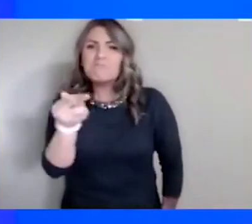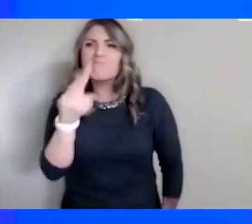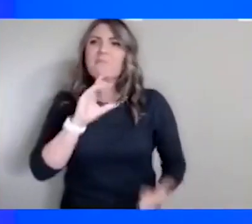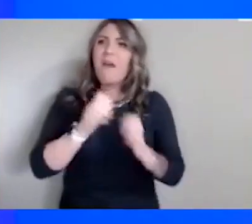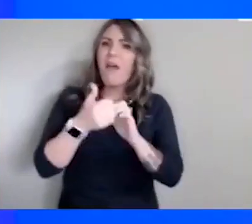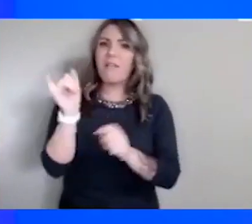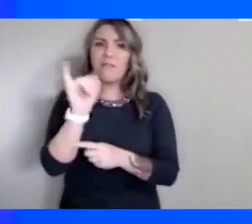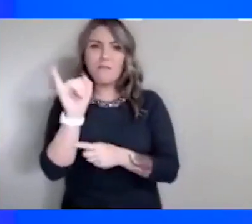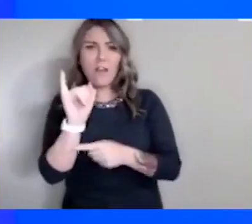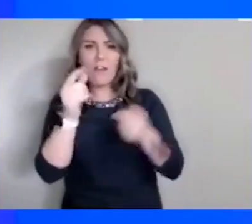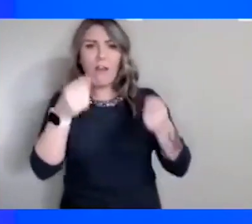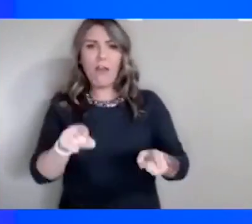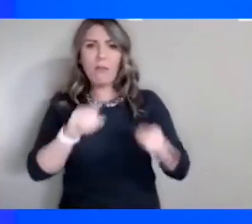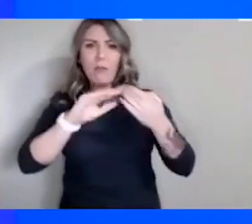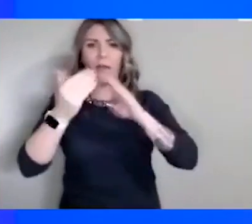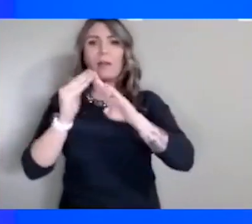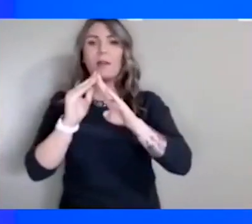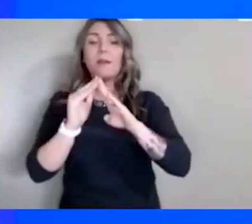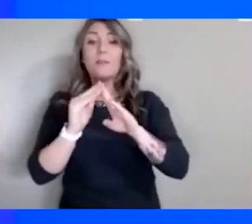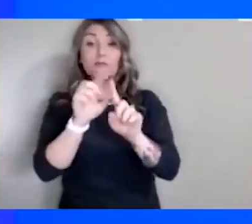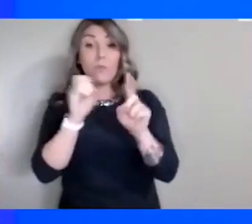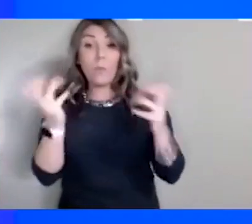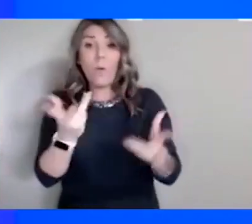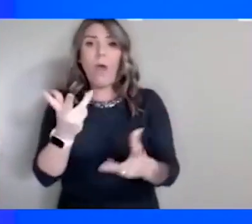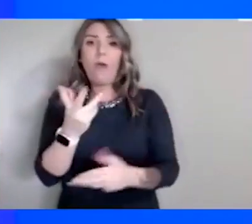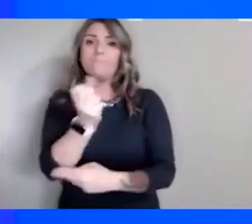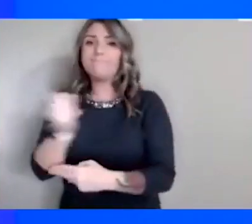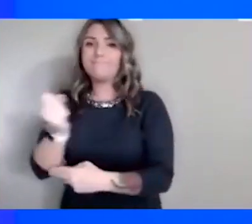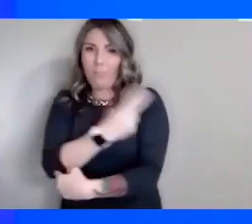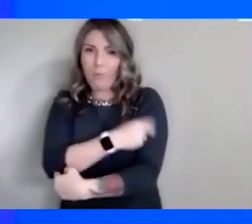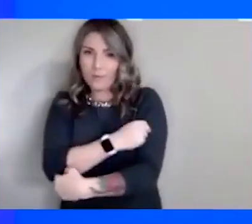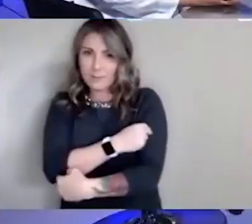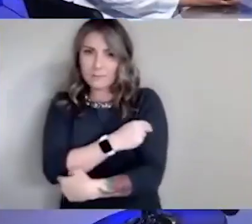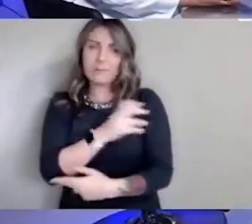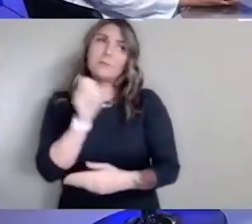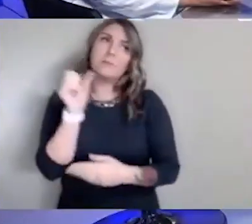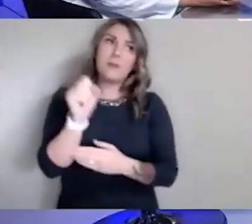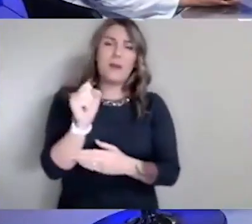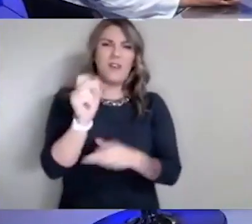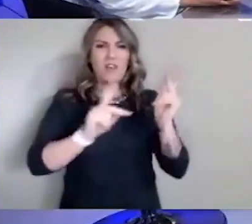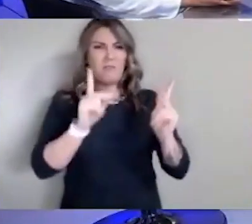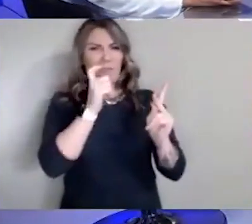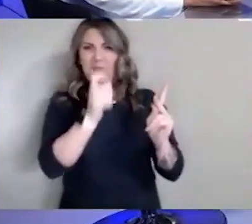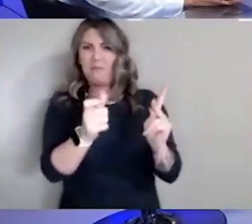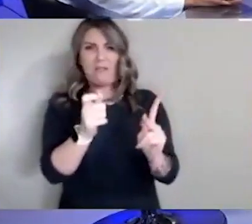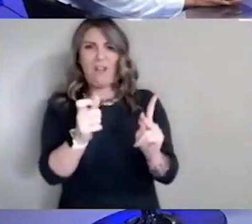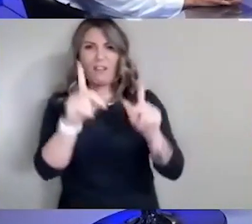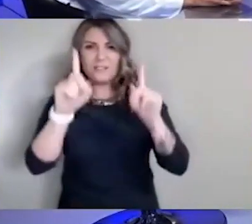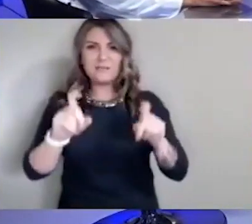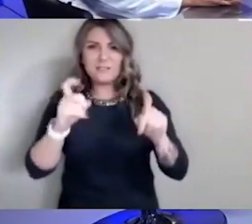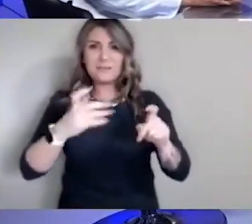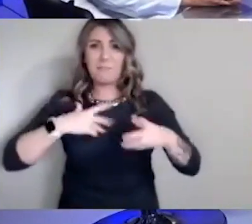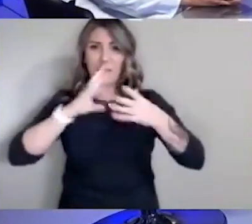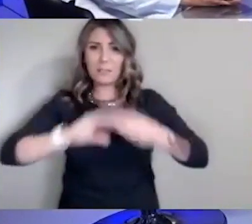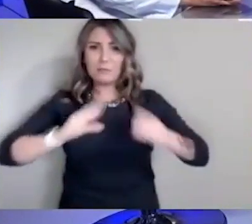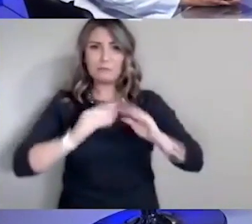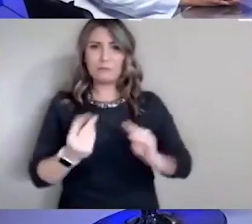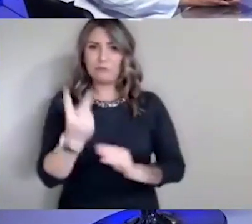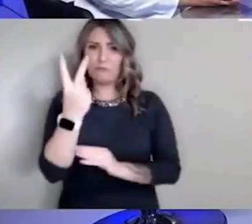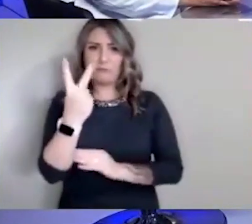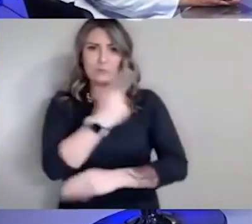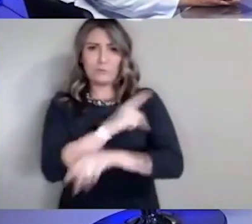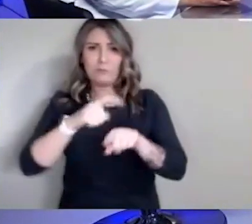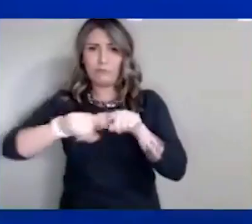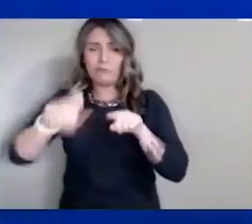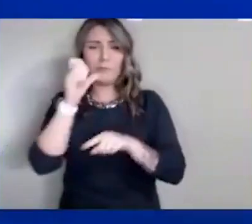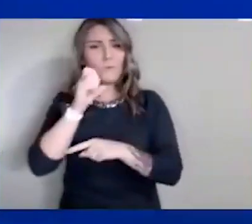community is by hospitalizations. Yes. So. It is the bellwether because people aren't getting tested as much. In fact, here's my story. I had 2 patients call yesterday, and one of them said,